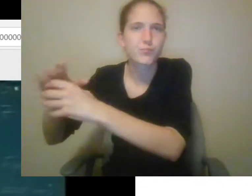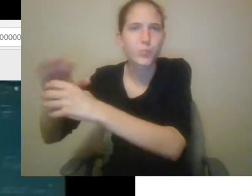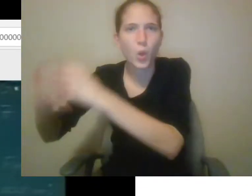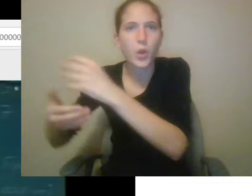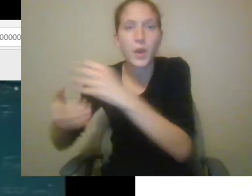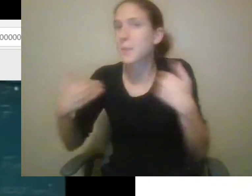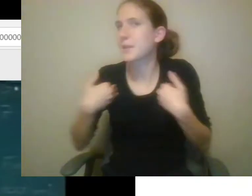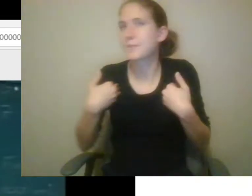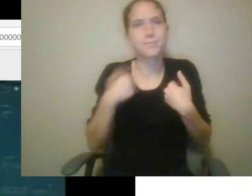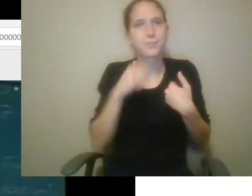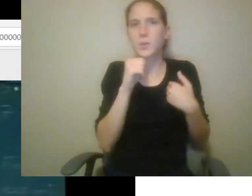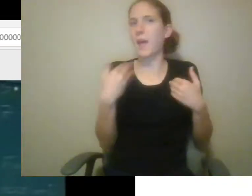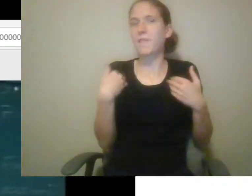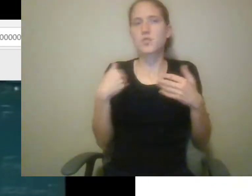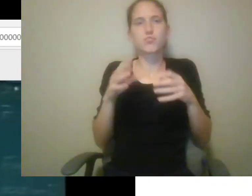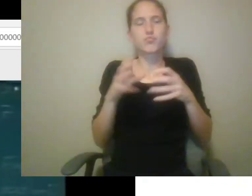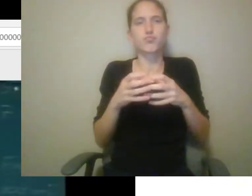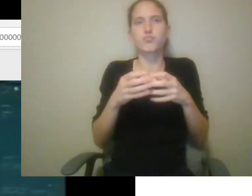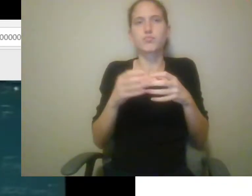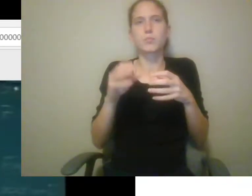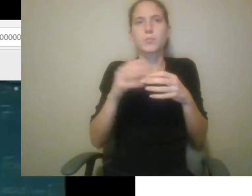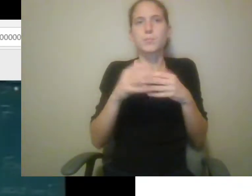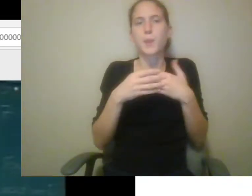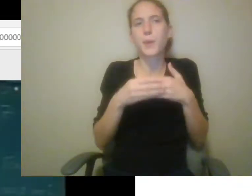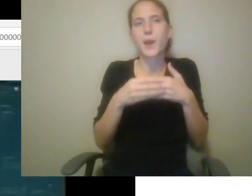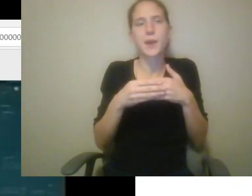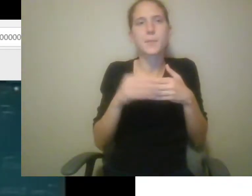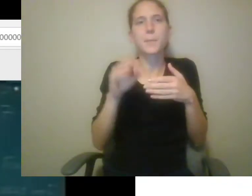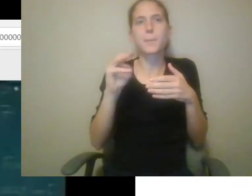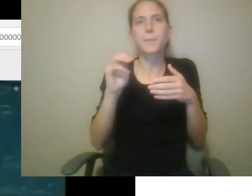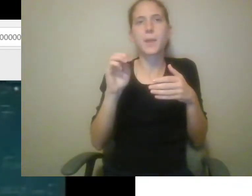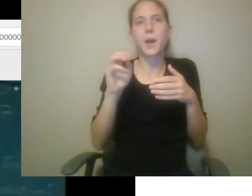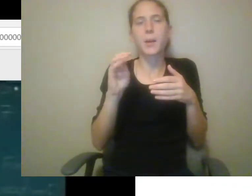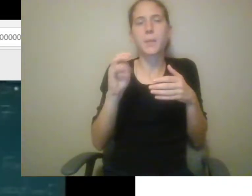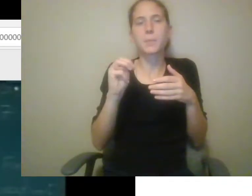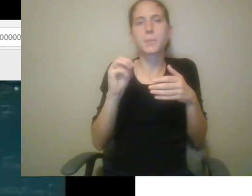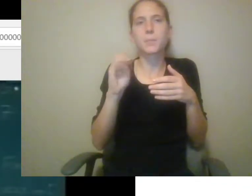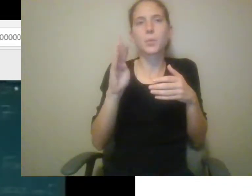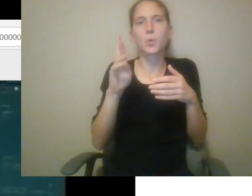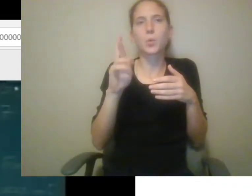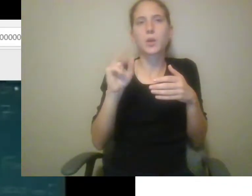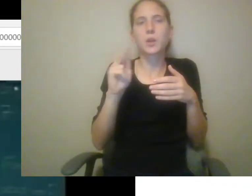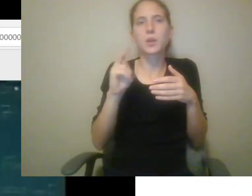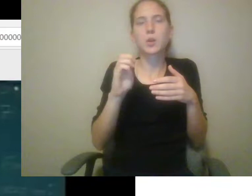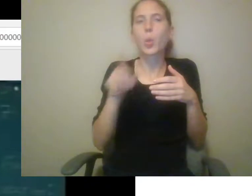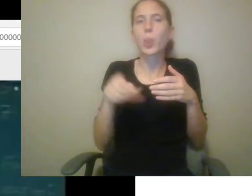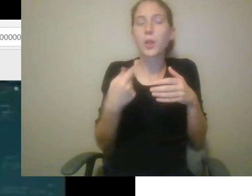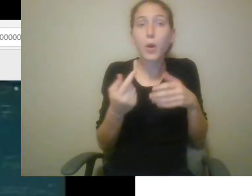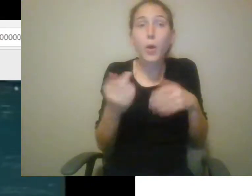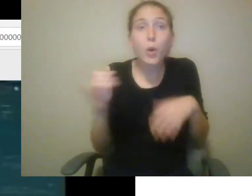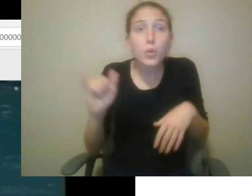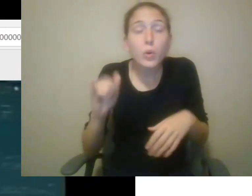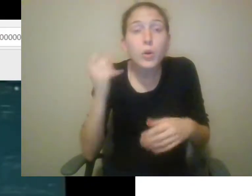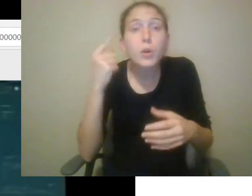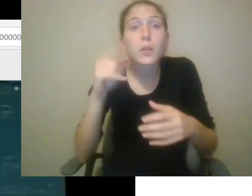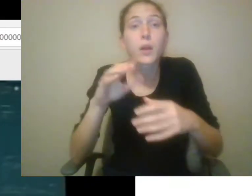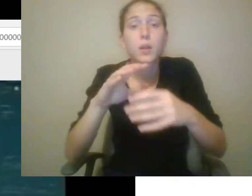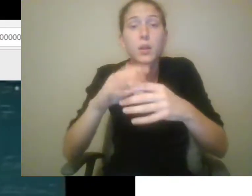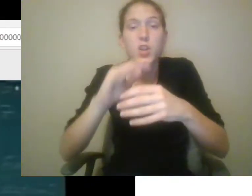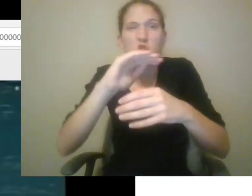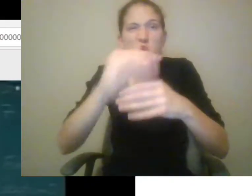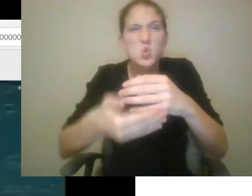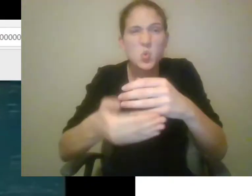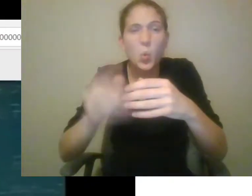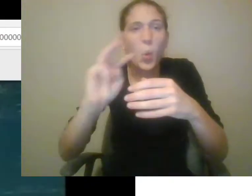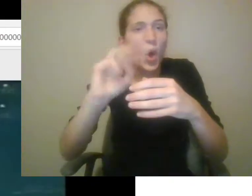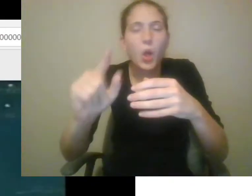cell. And the cell wall is non-living. It's not part of the living cell. Does that mean